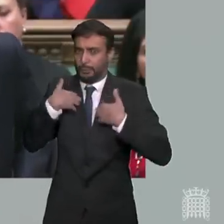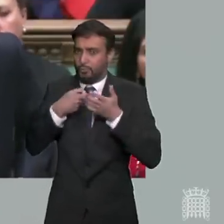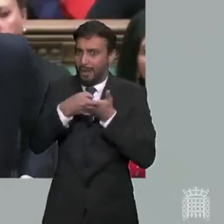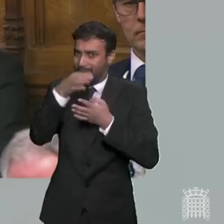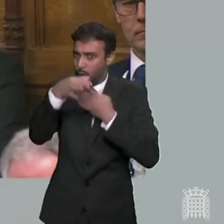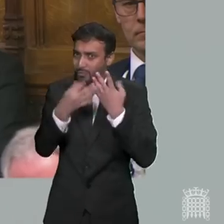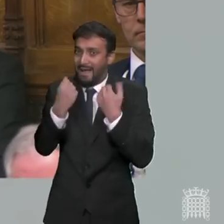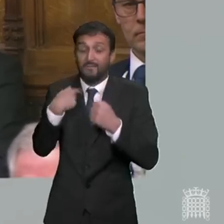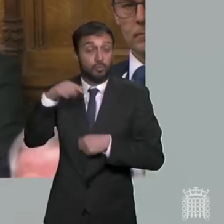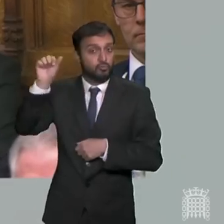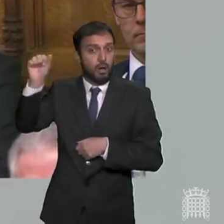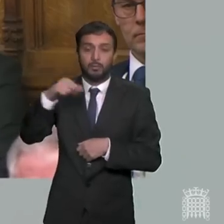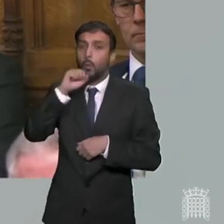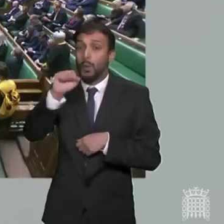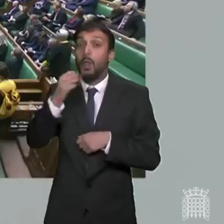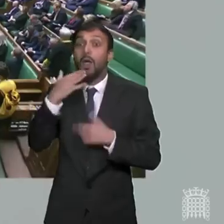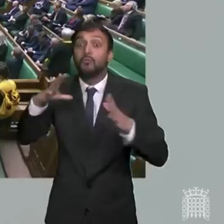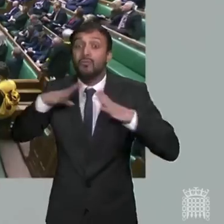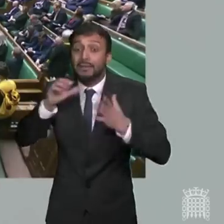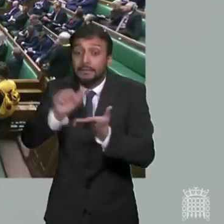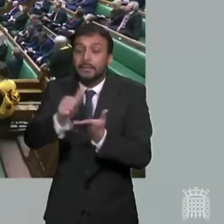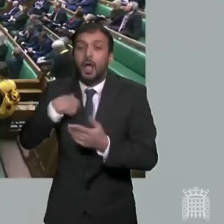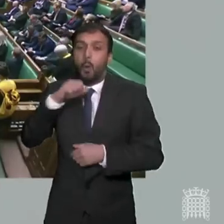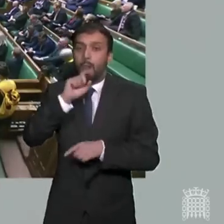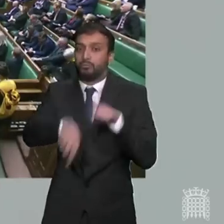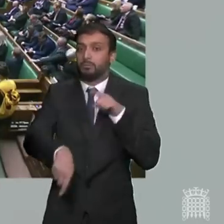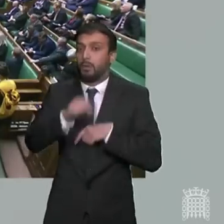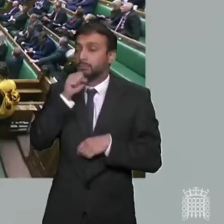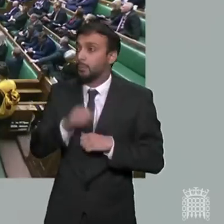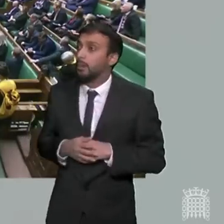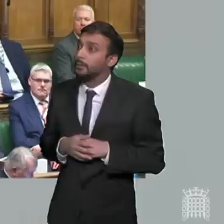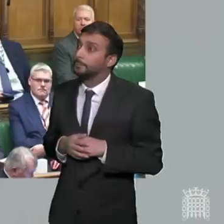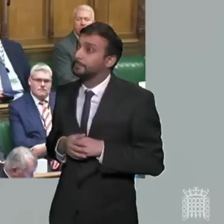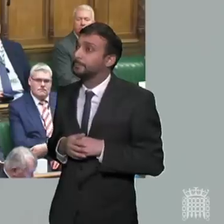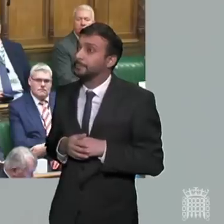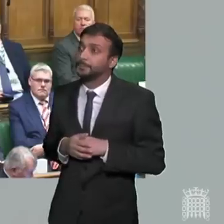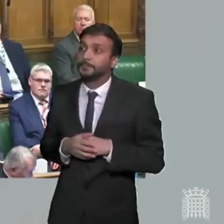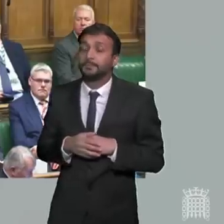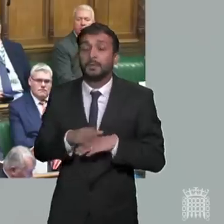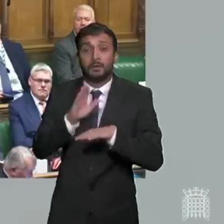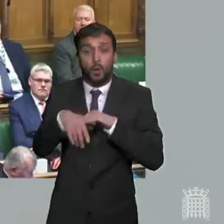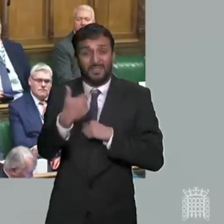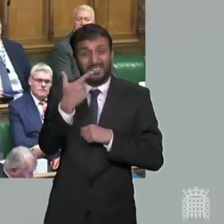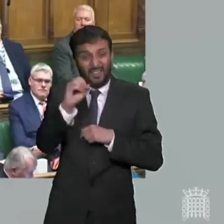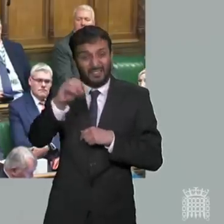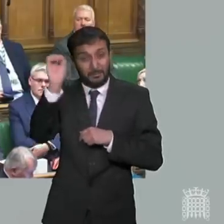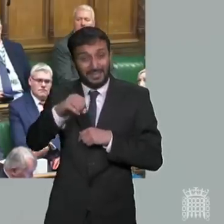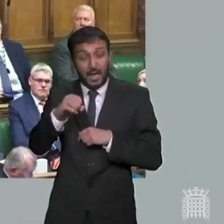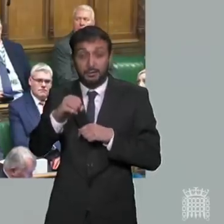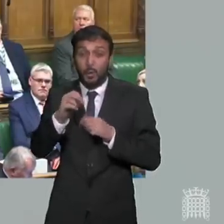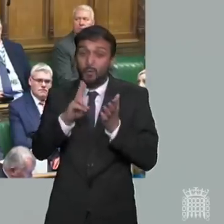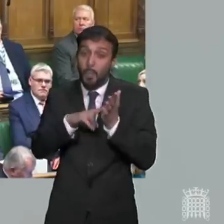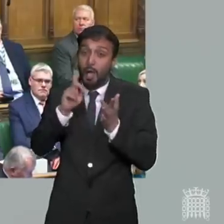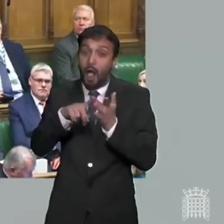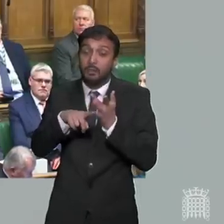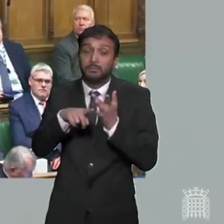respond in due course. Final question, Claire Hannah. Thank you very much. Prime Minister, over 70% of Northern Ireland's international tourists arrive to